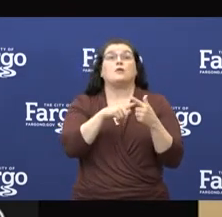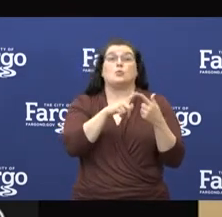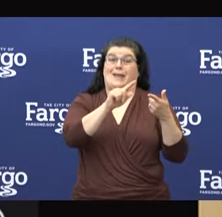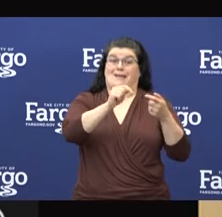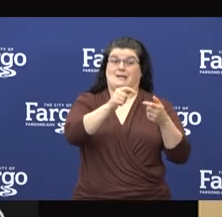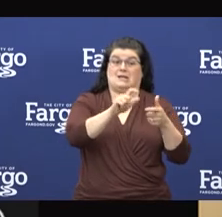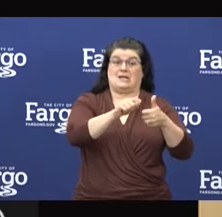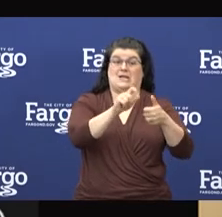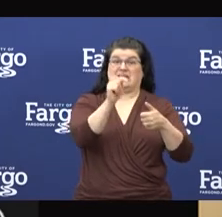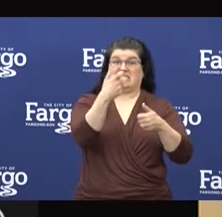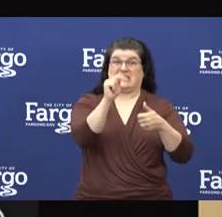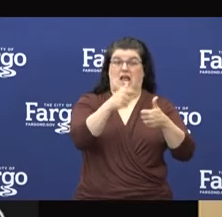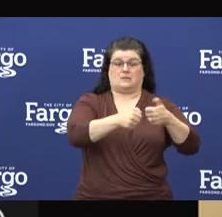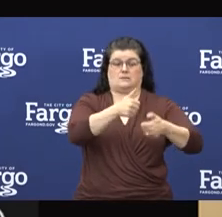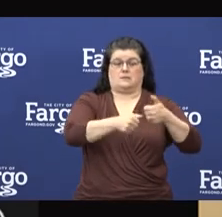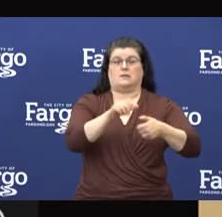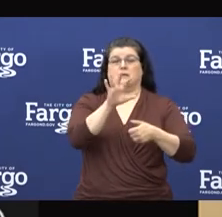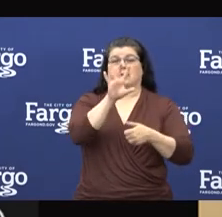text